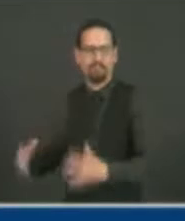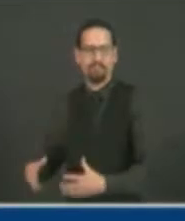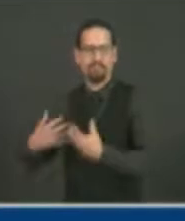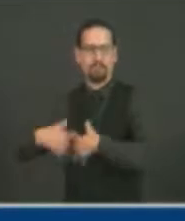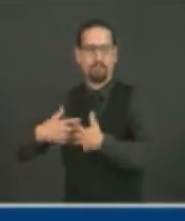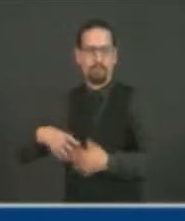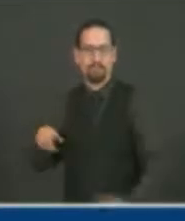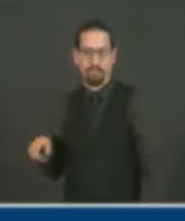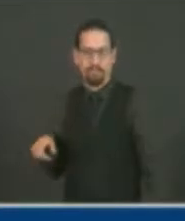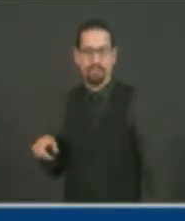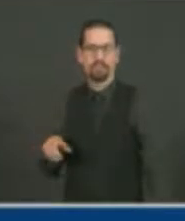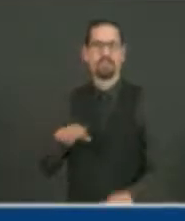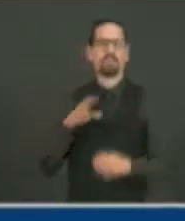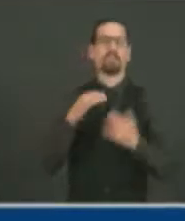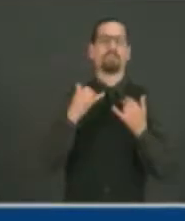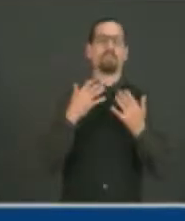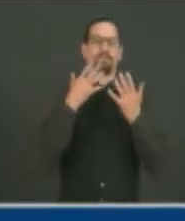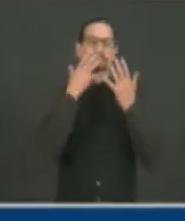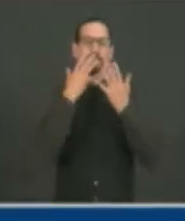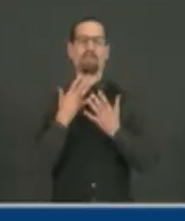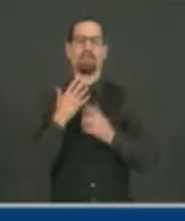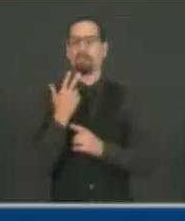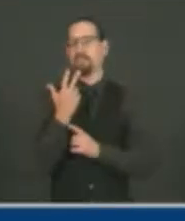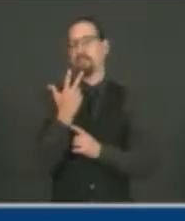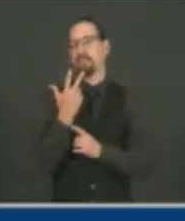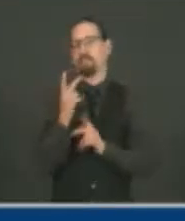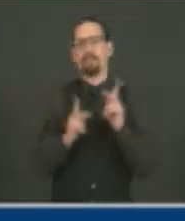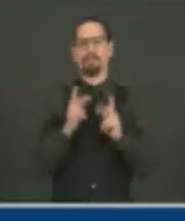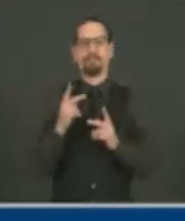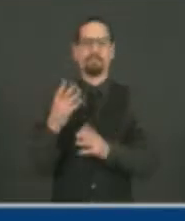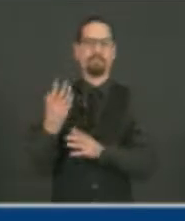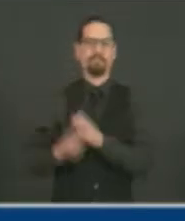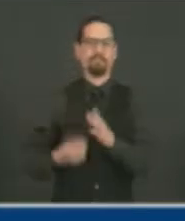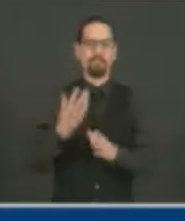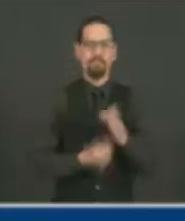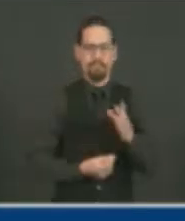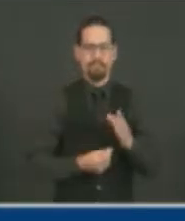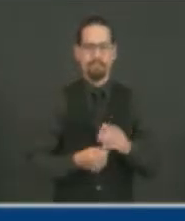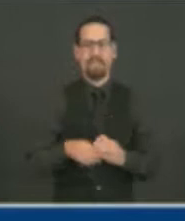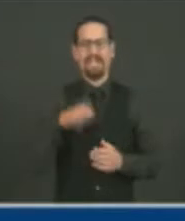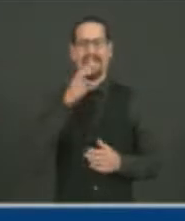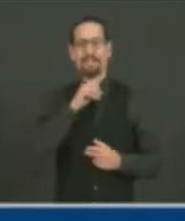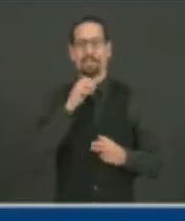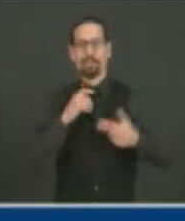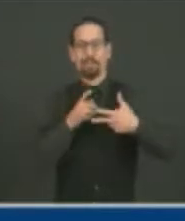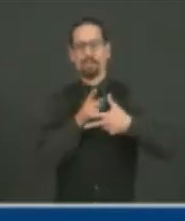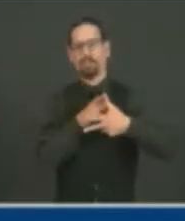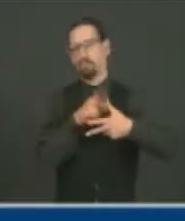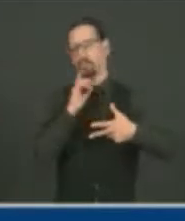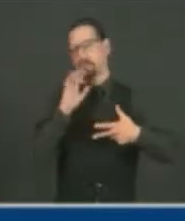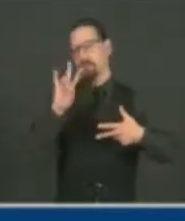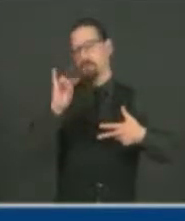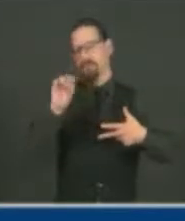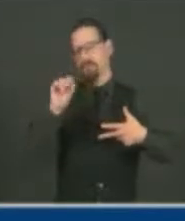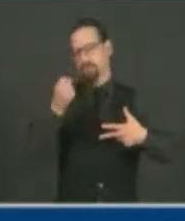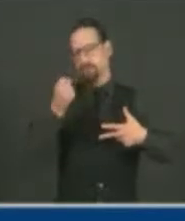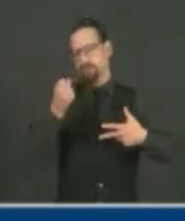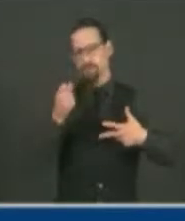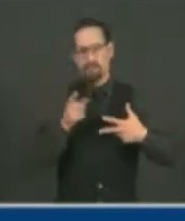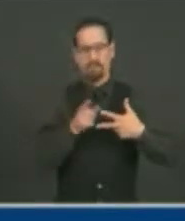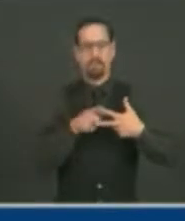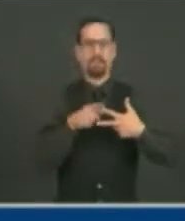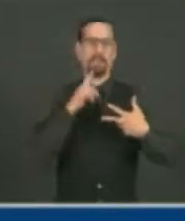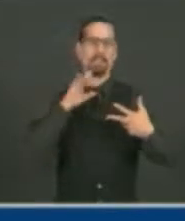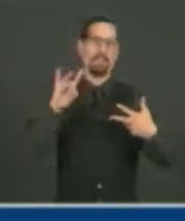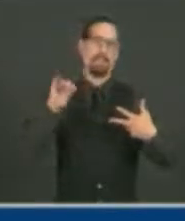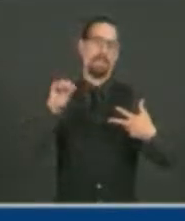today. One of these people was in their 70s, one was in their 80s, and one was